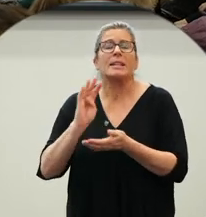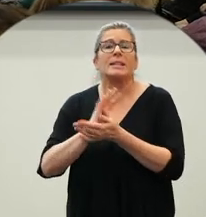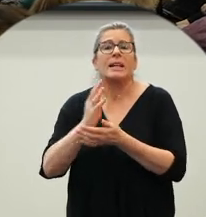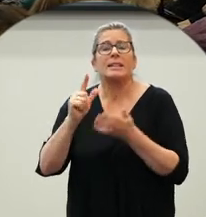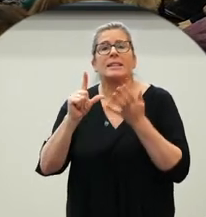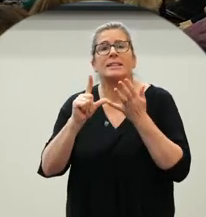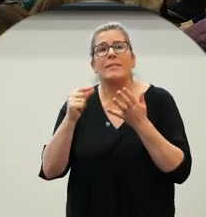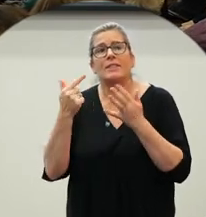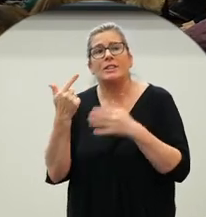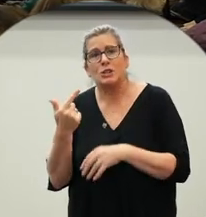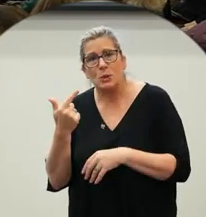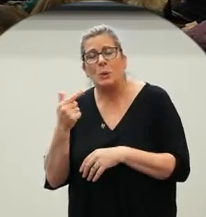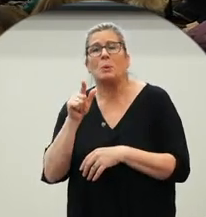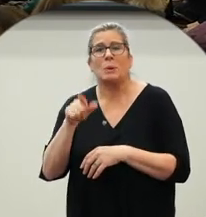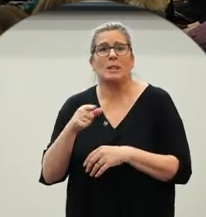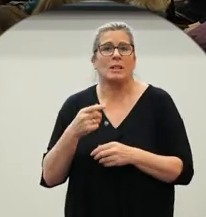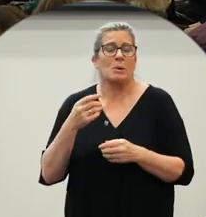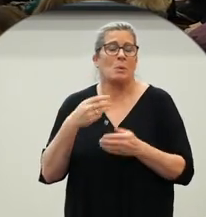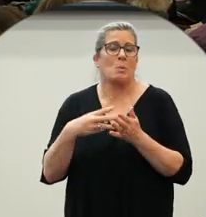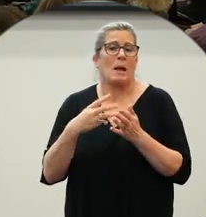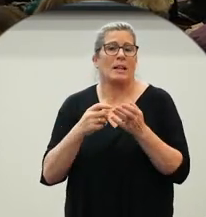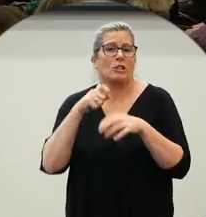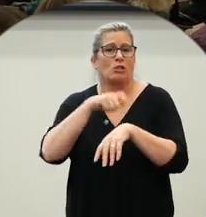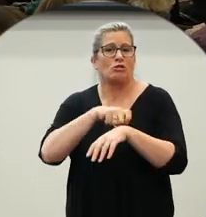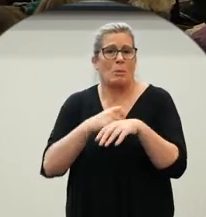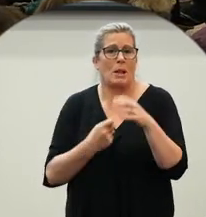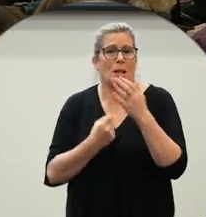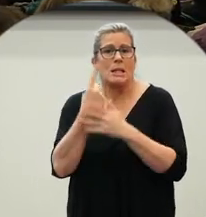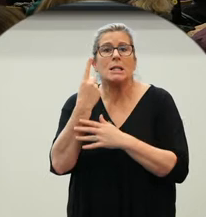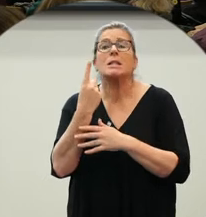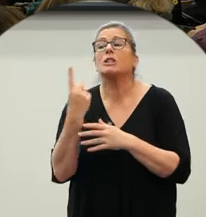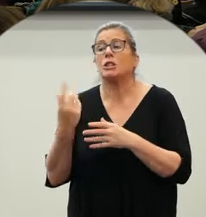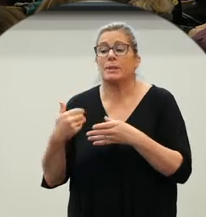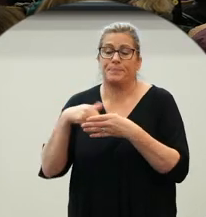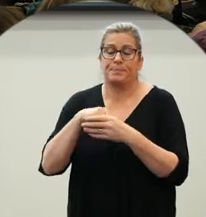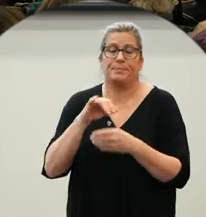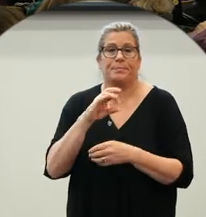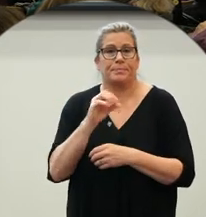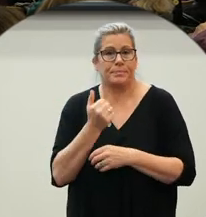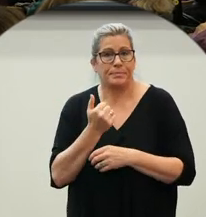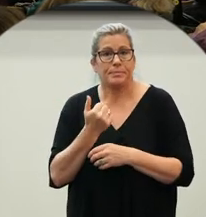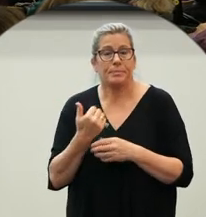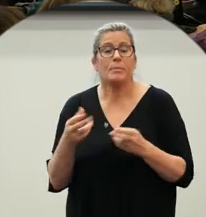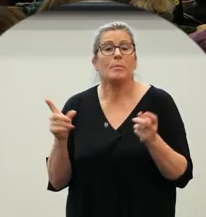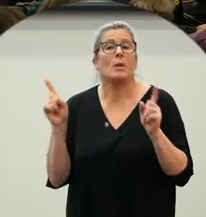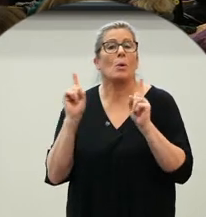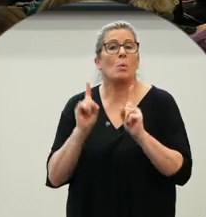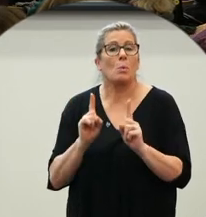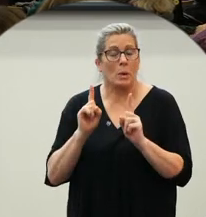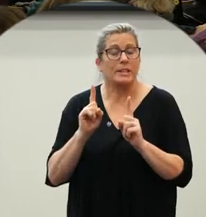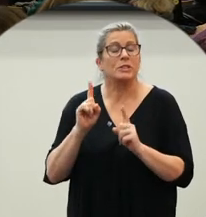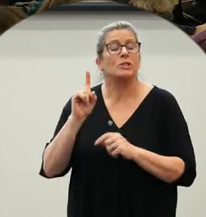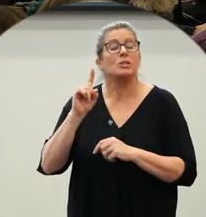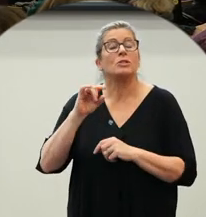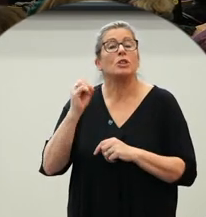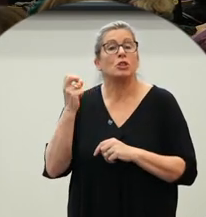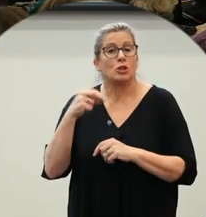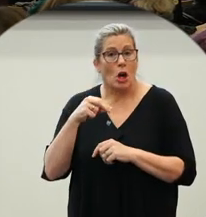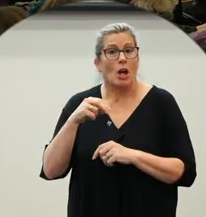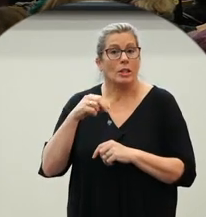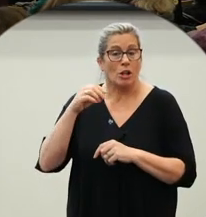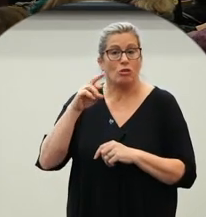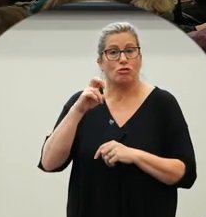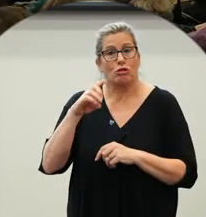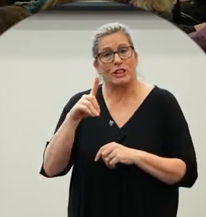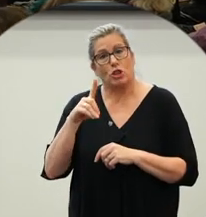one of the deadliest years of the Troubles, she joined the IRA. Joining Sean today on stage is Richard Crowley. He's an Irish journalist and broadcaster.